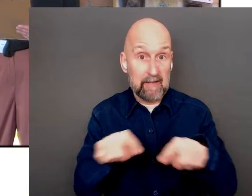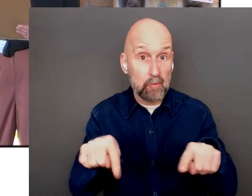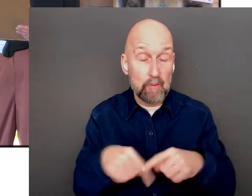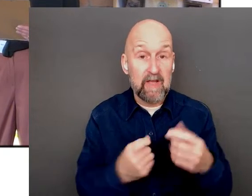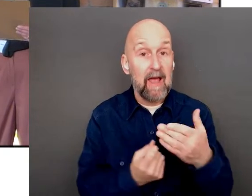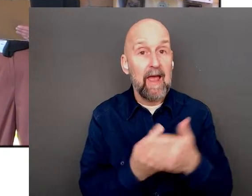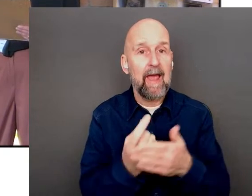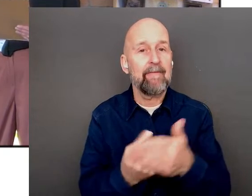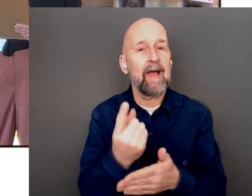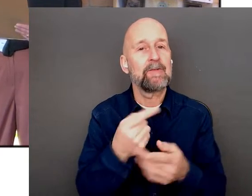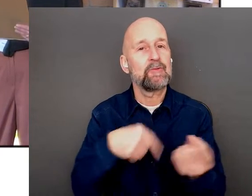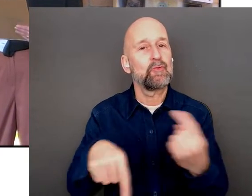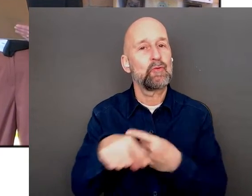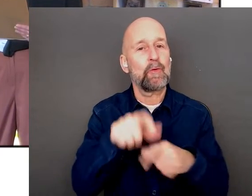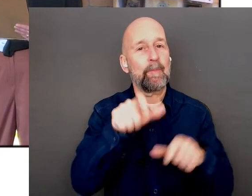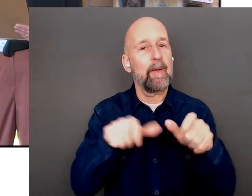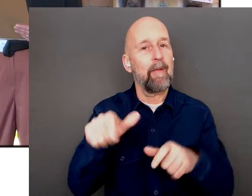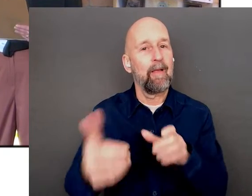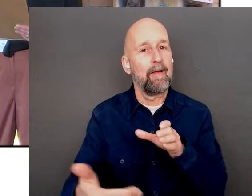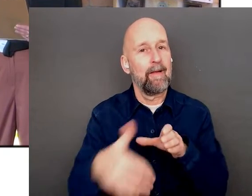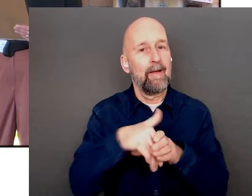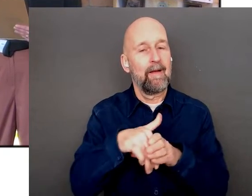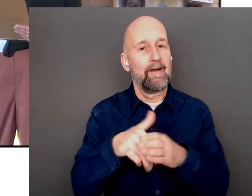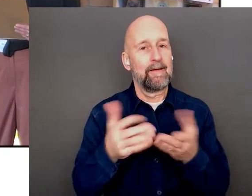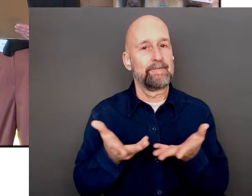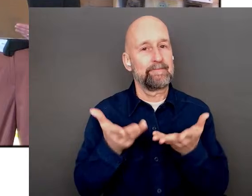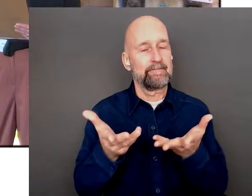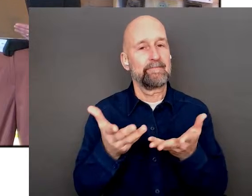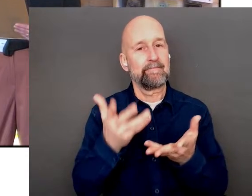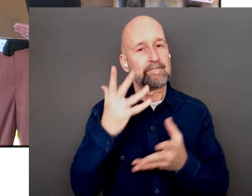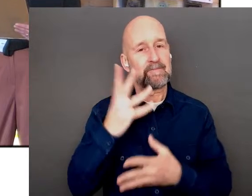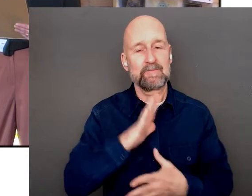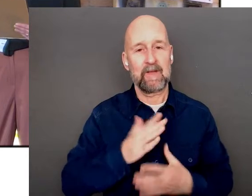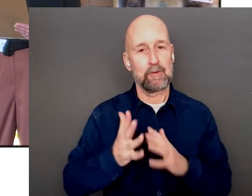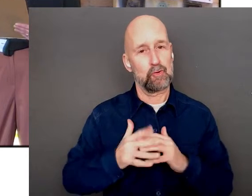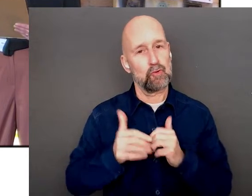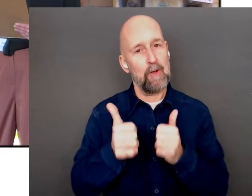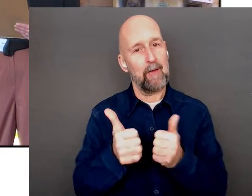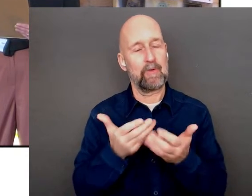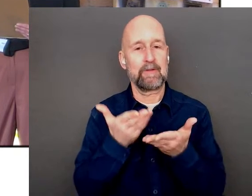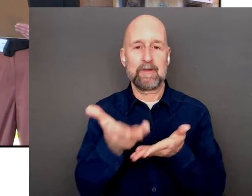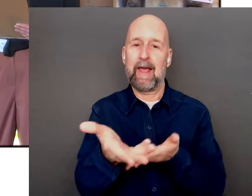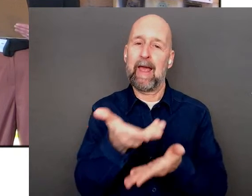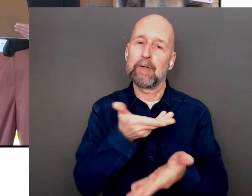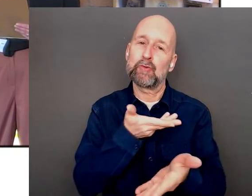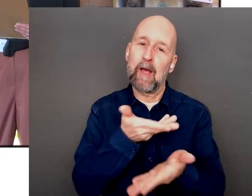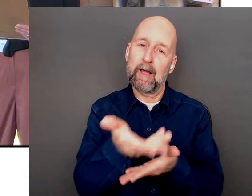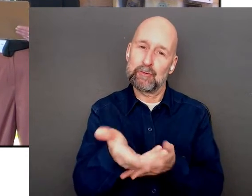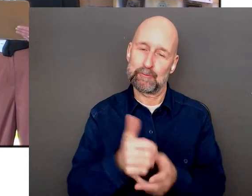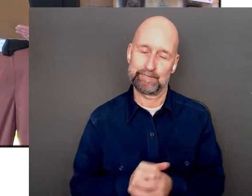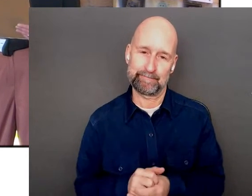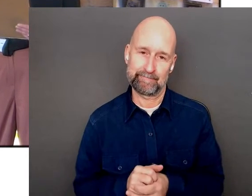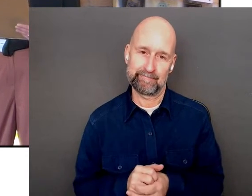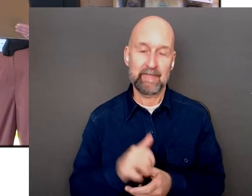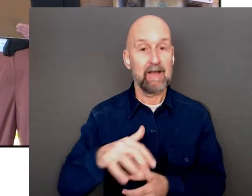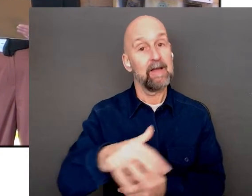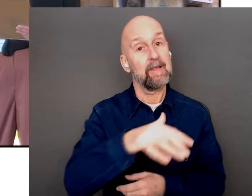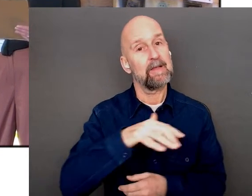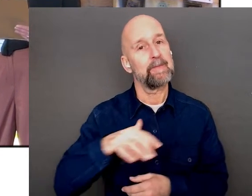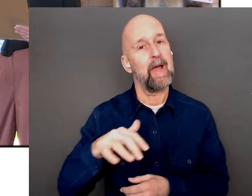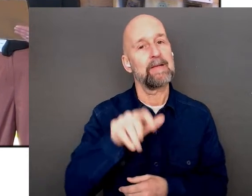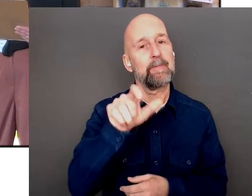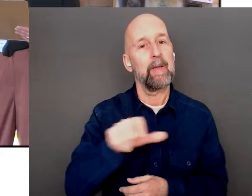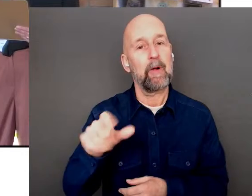our residents as part of our spirit of generosity and mutual exchange. We're a space for people to take risks with